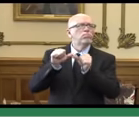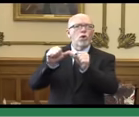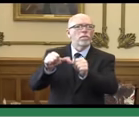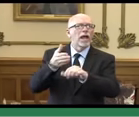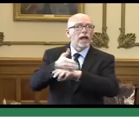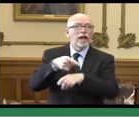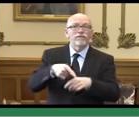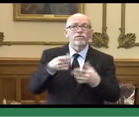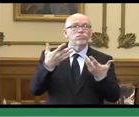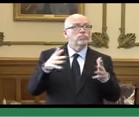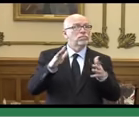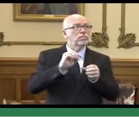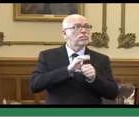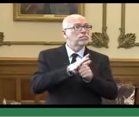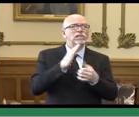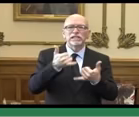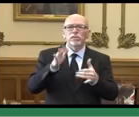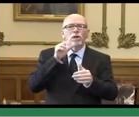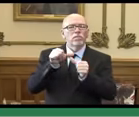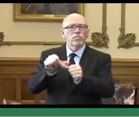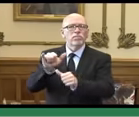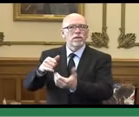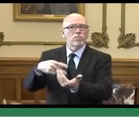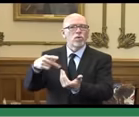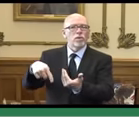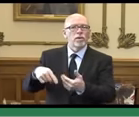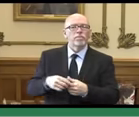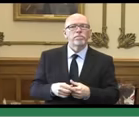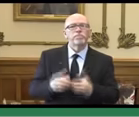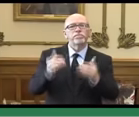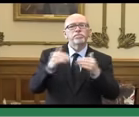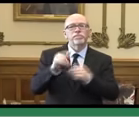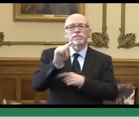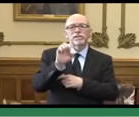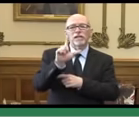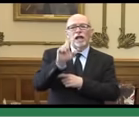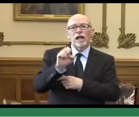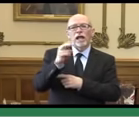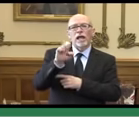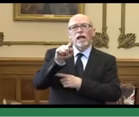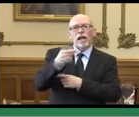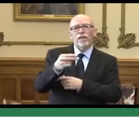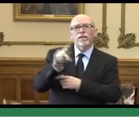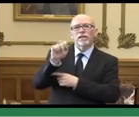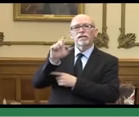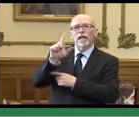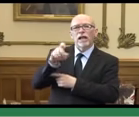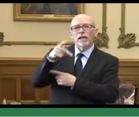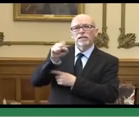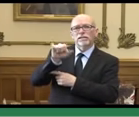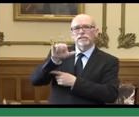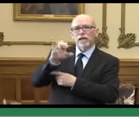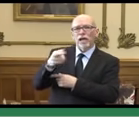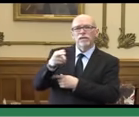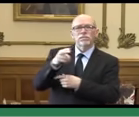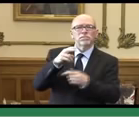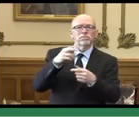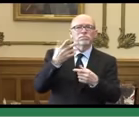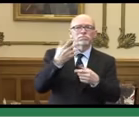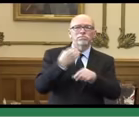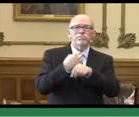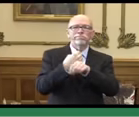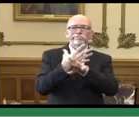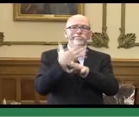the public health emergency. Next is telehealth and telepsych. We also know that while